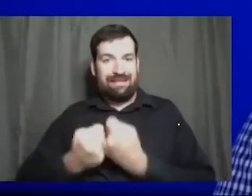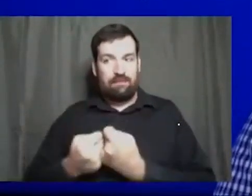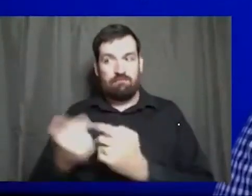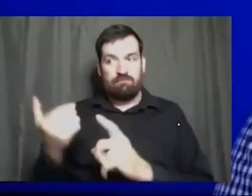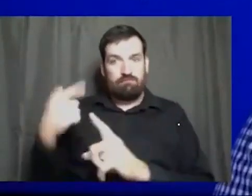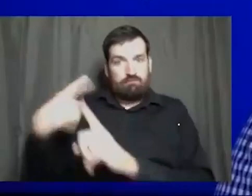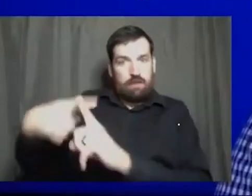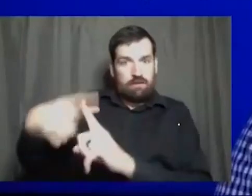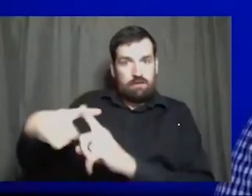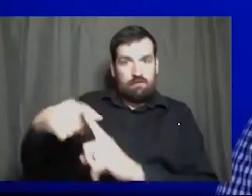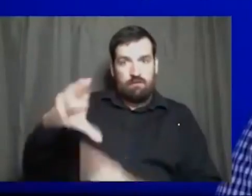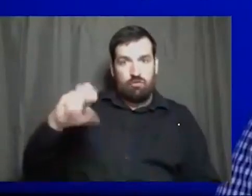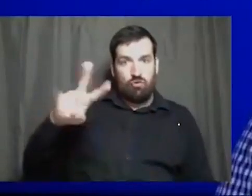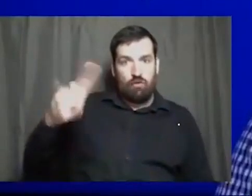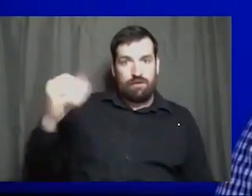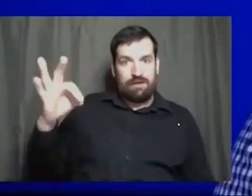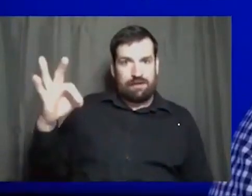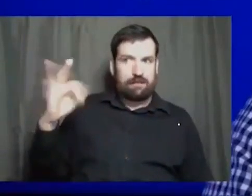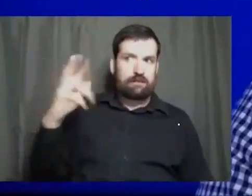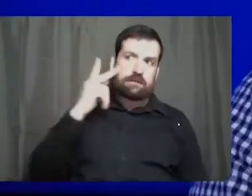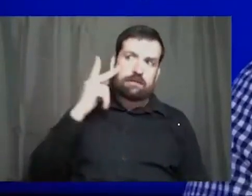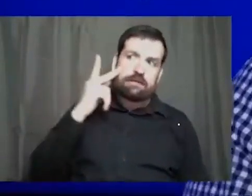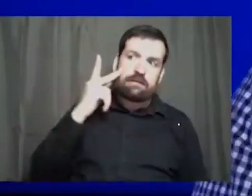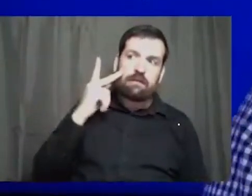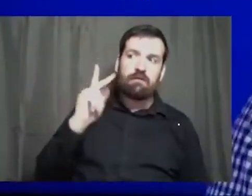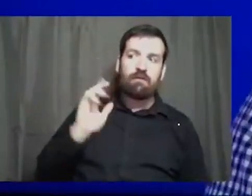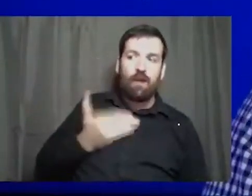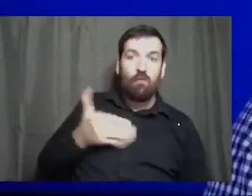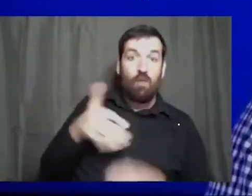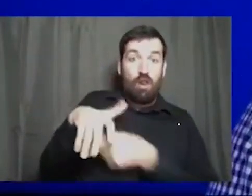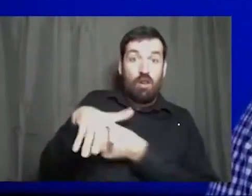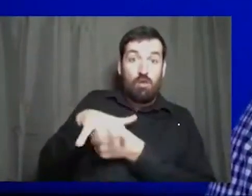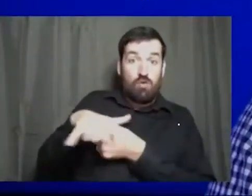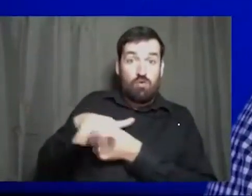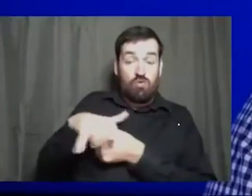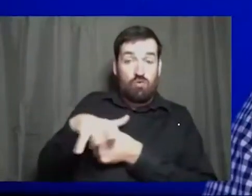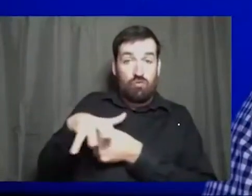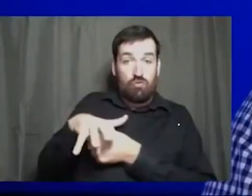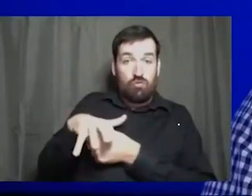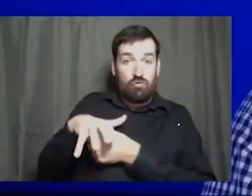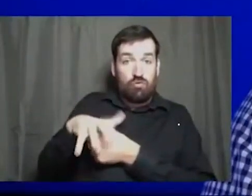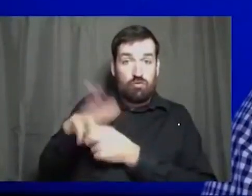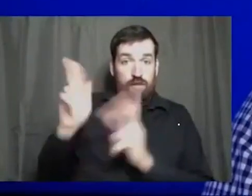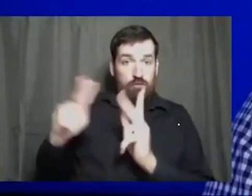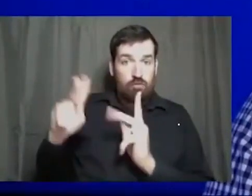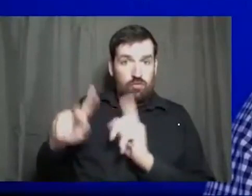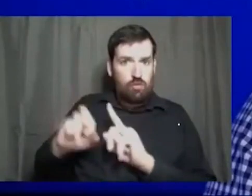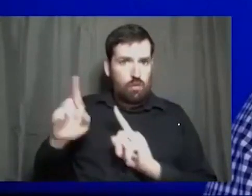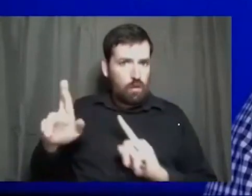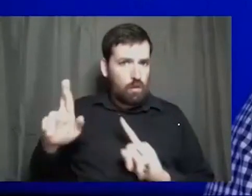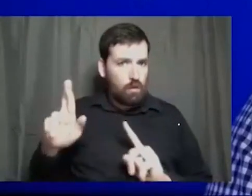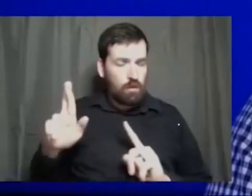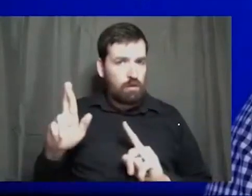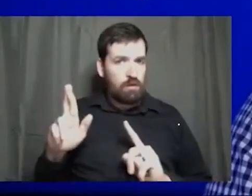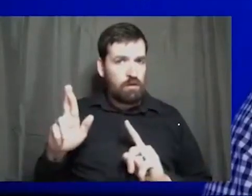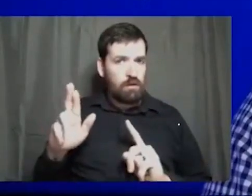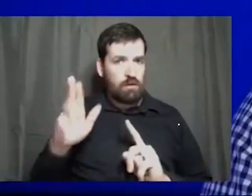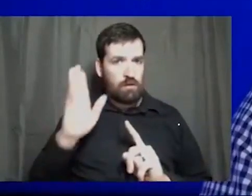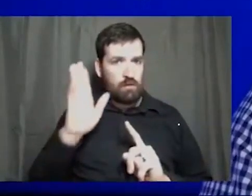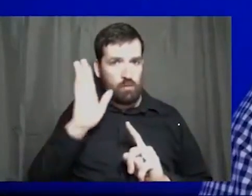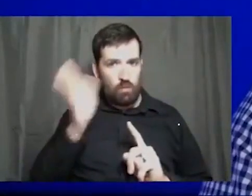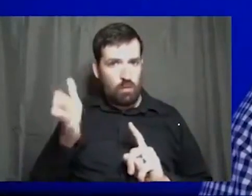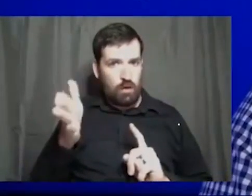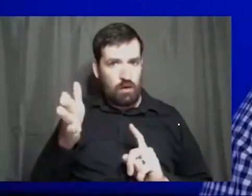working to see if it's one of our local gymnasts, but does this put a bullet on